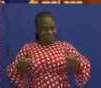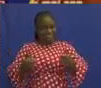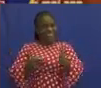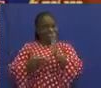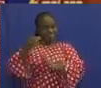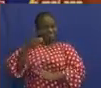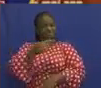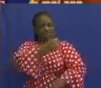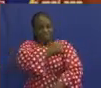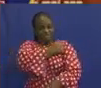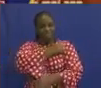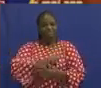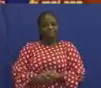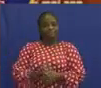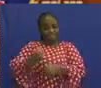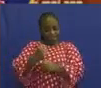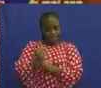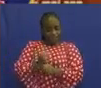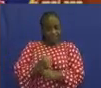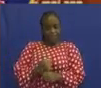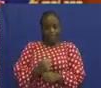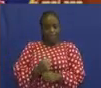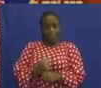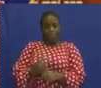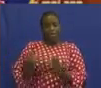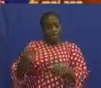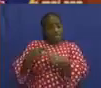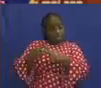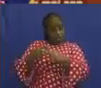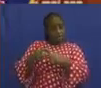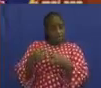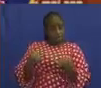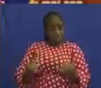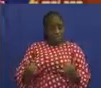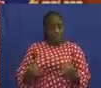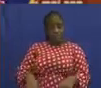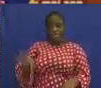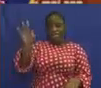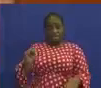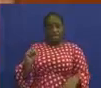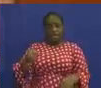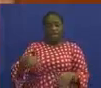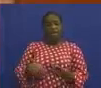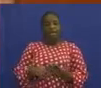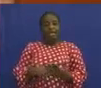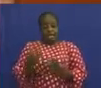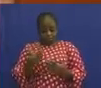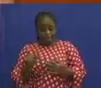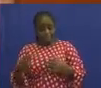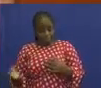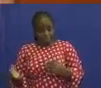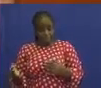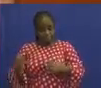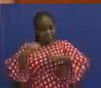and manufacture. In the short term, the Frimpong-Boateng Committee is facilitating